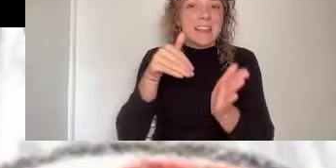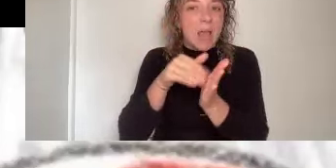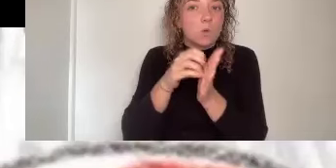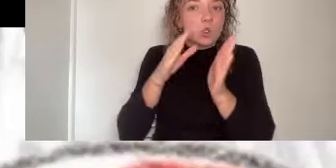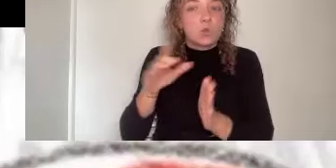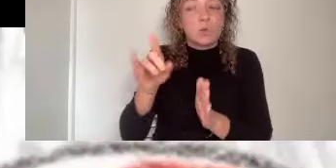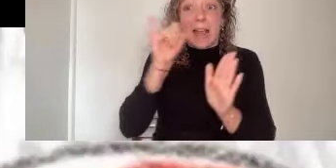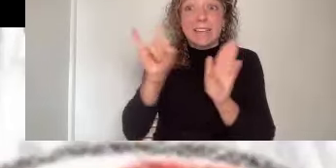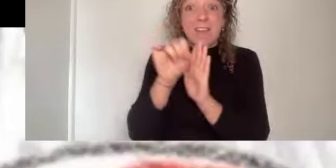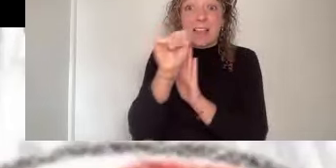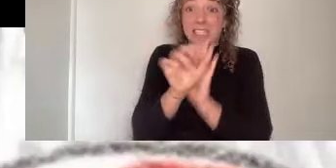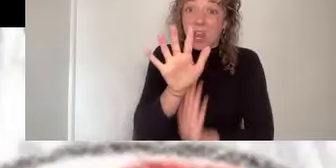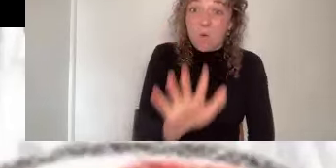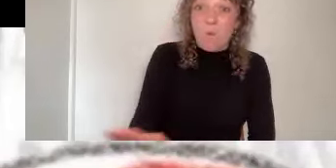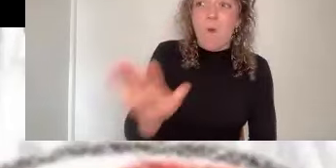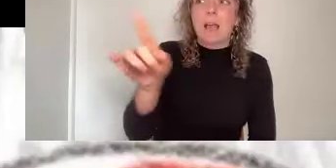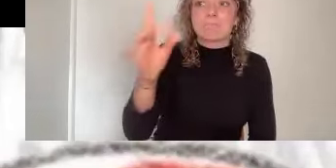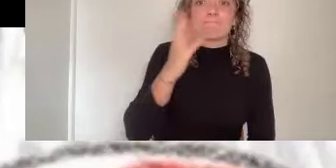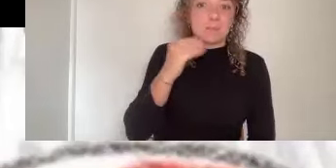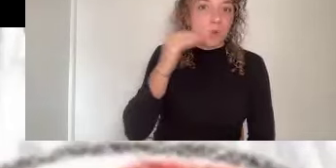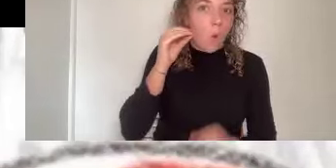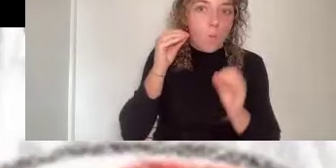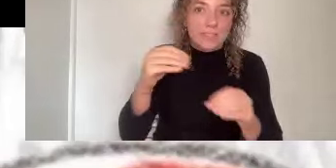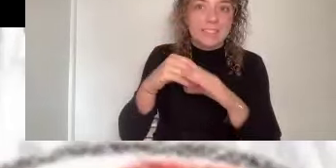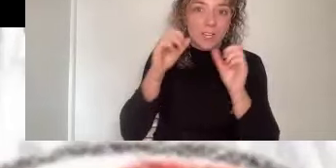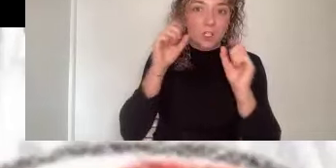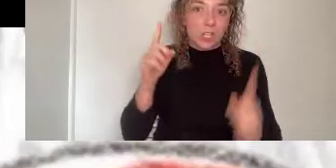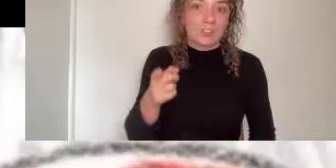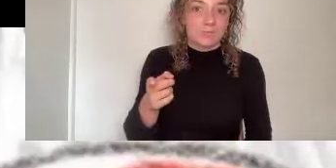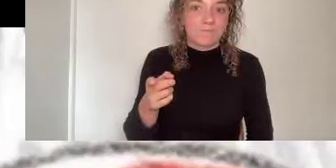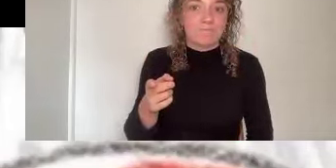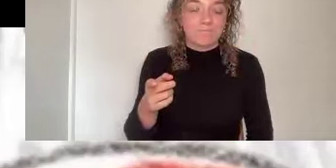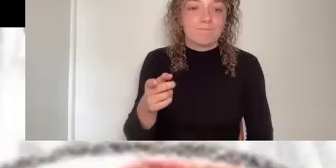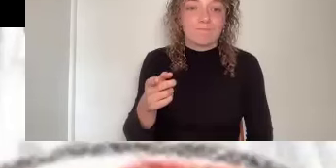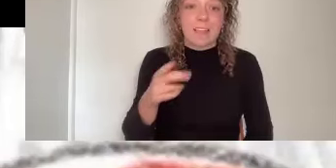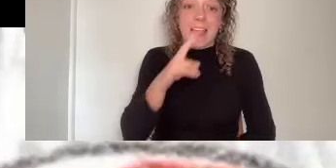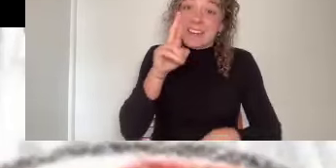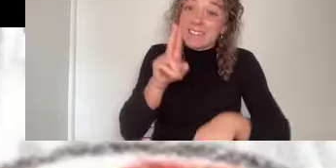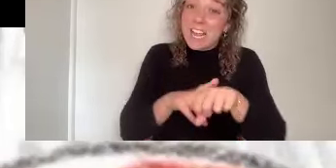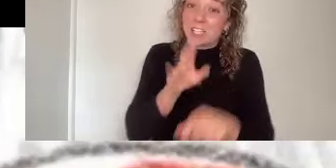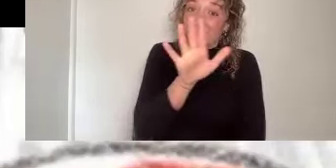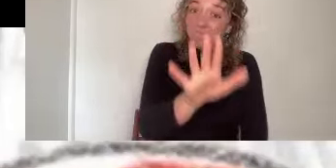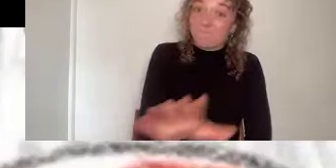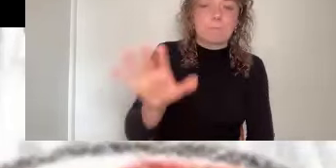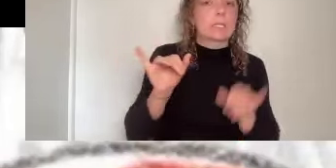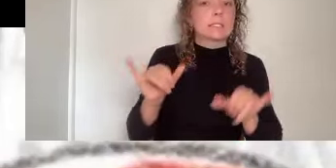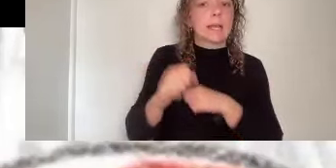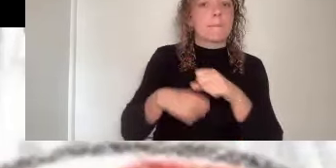identified statewide as experiencing homelessness in education. And nationwide in that same year, that school